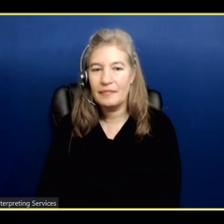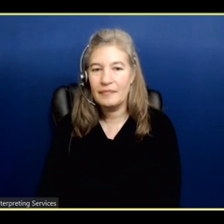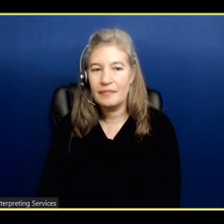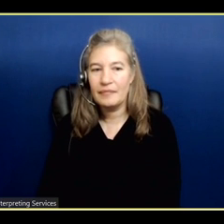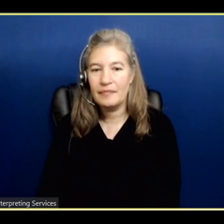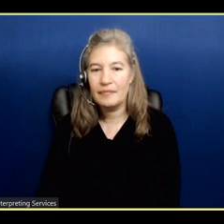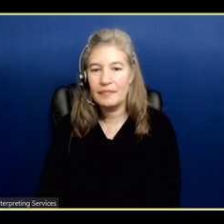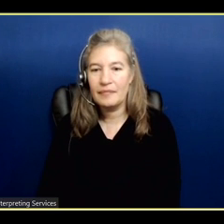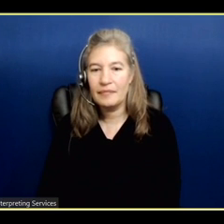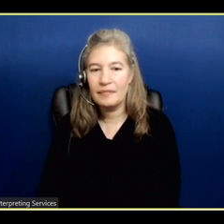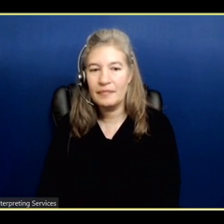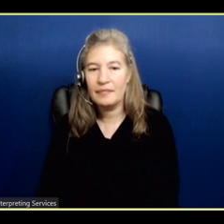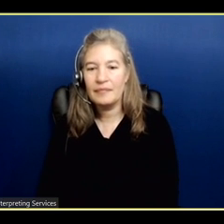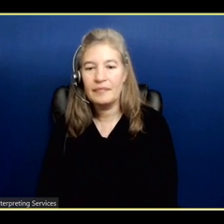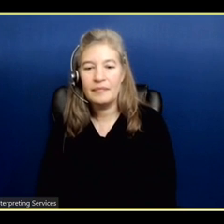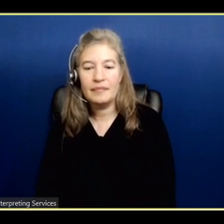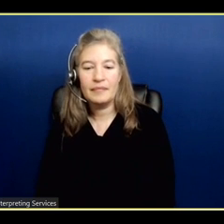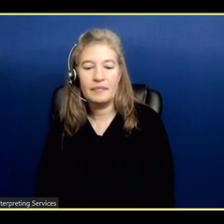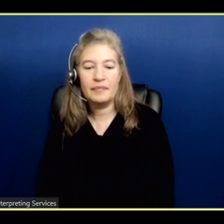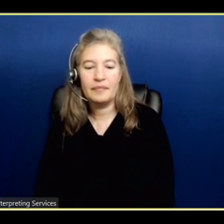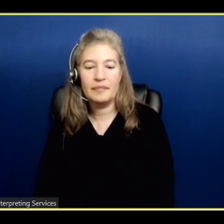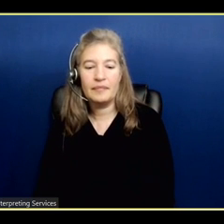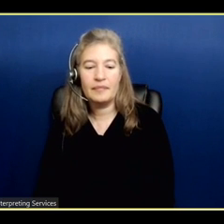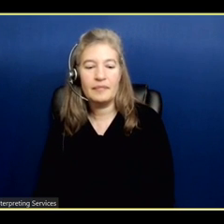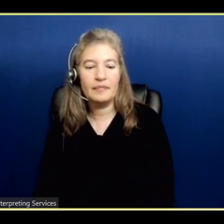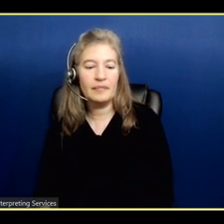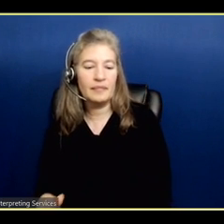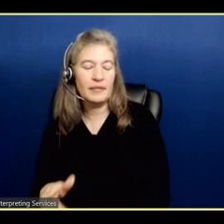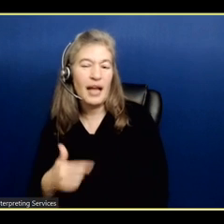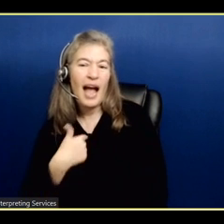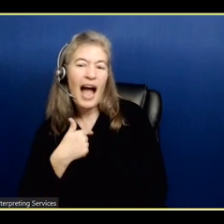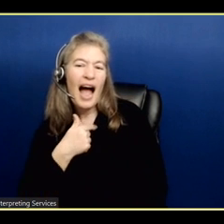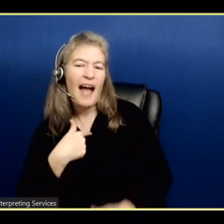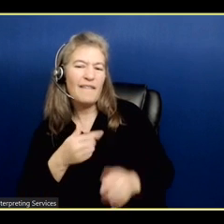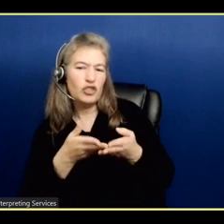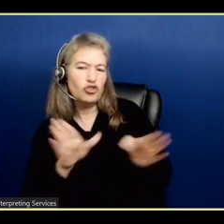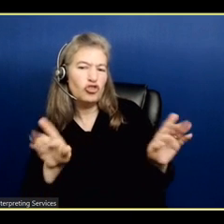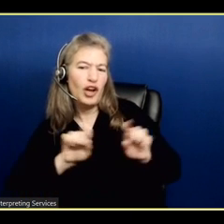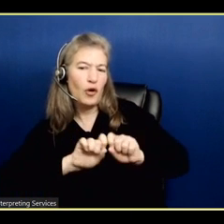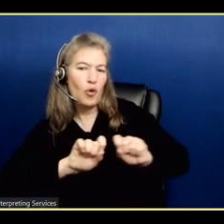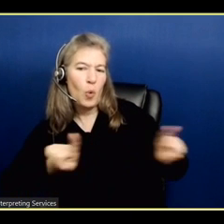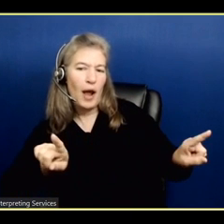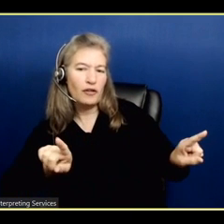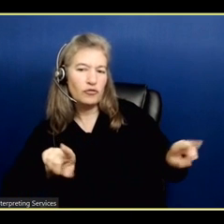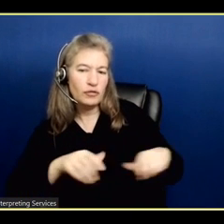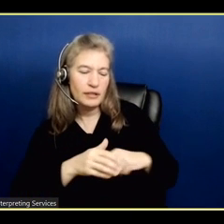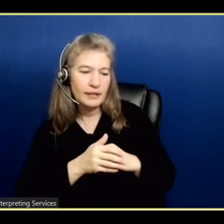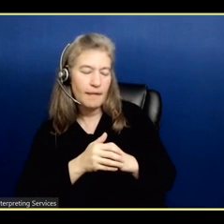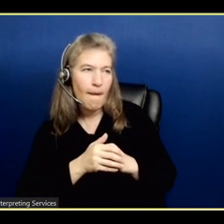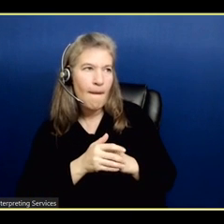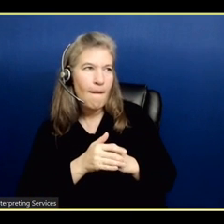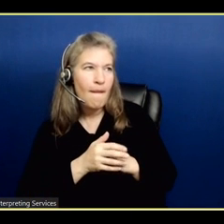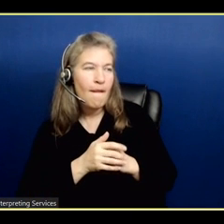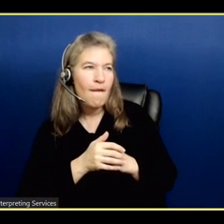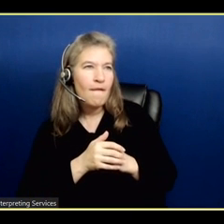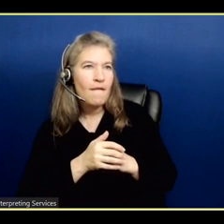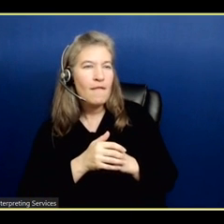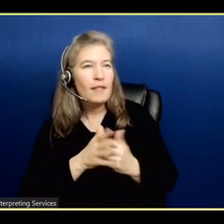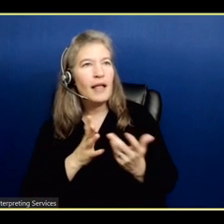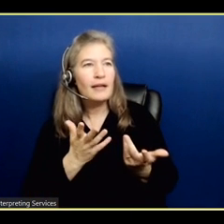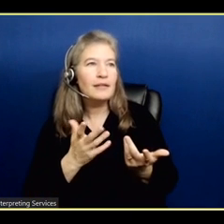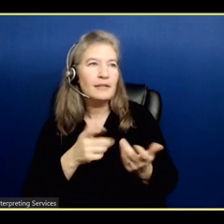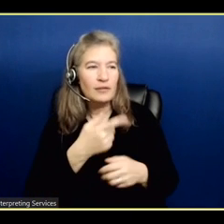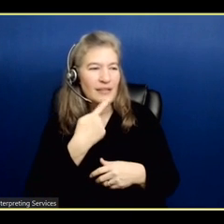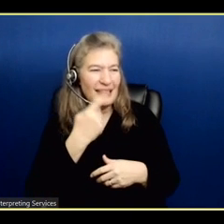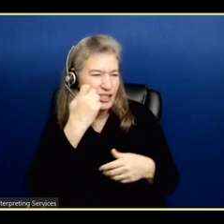to have the money keep flowing, right? Like people thinking that like if they show some level of productivity, then like they can